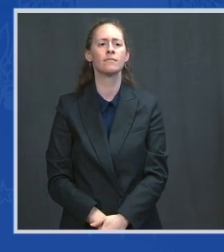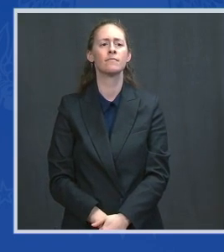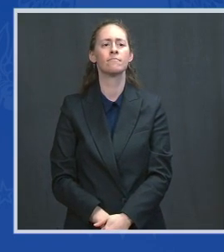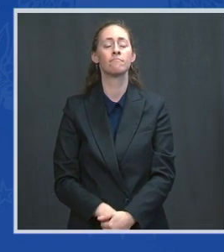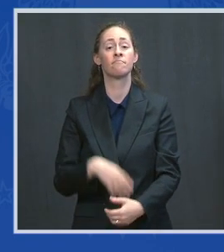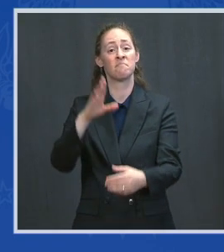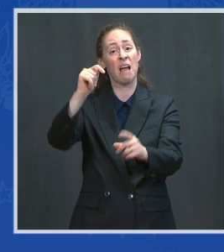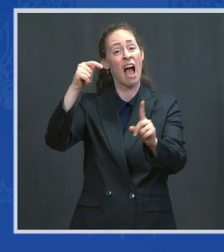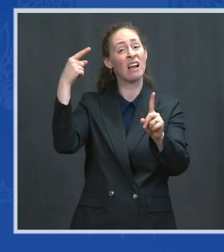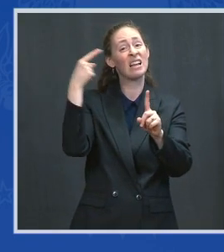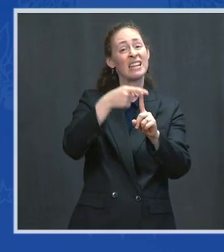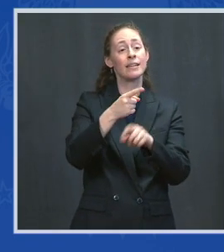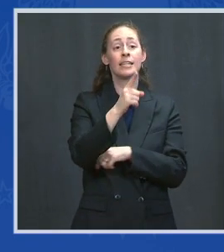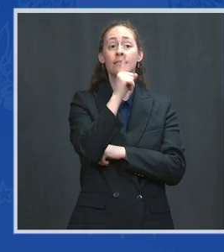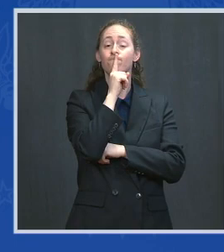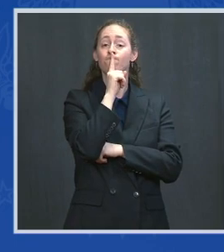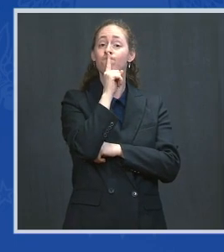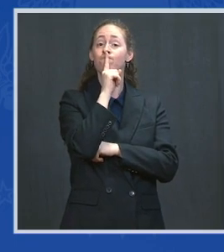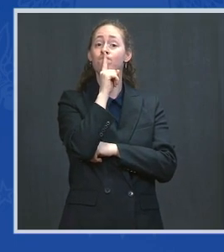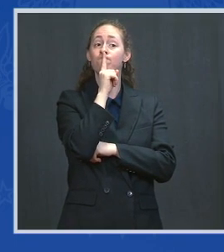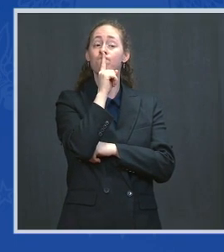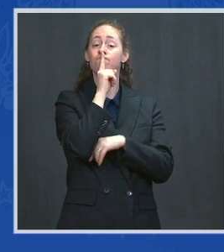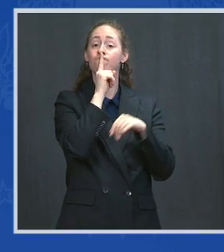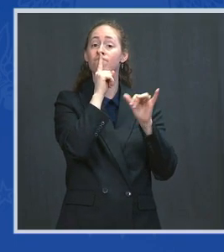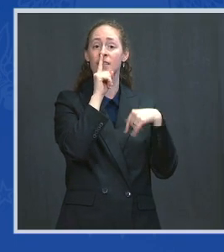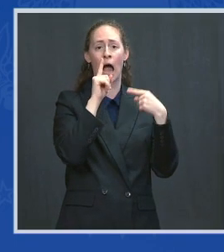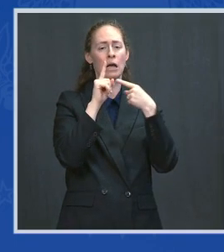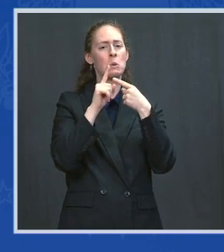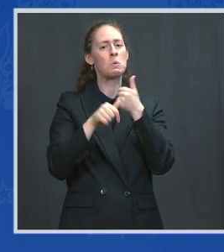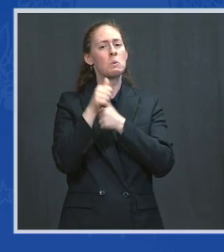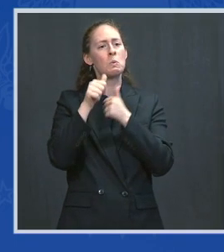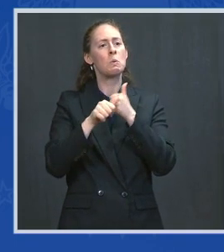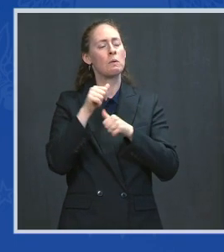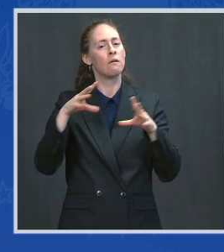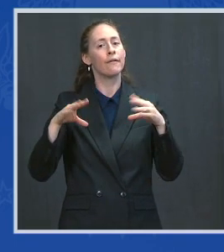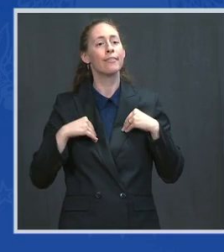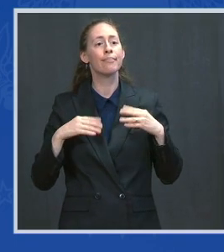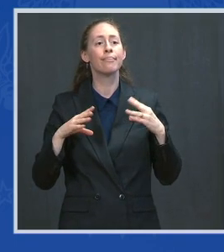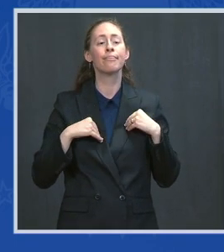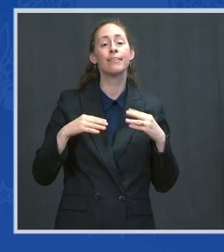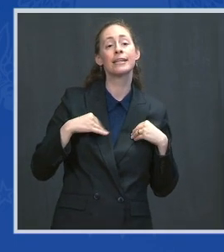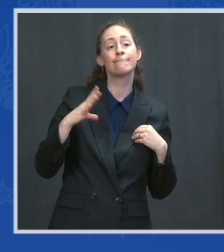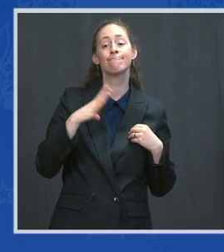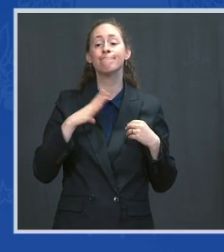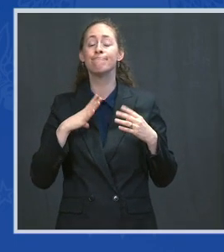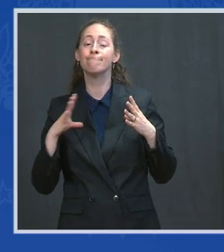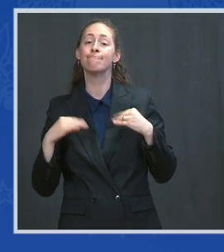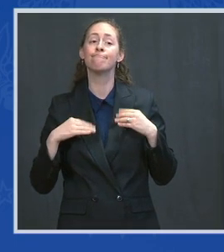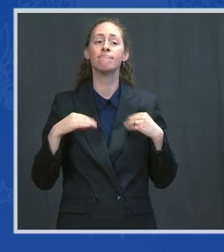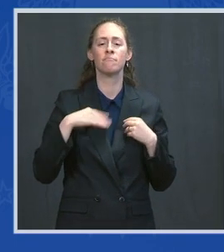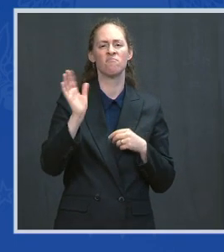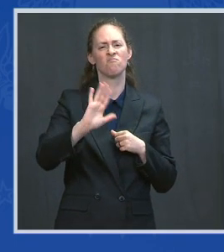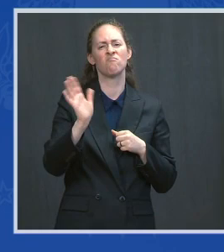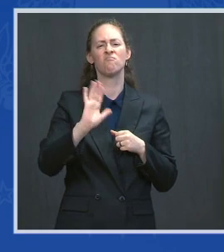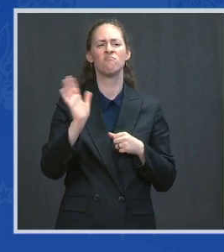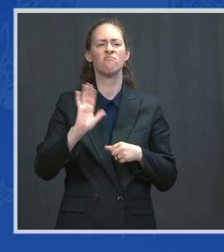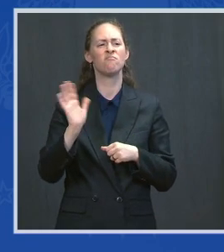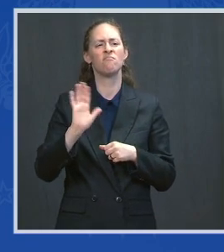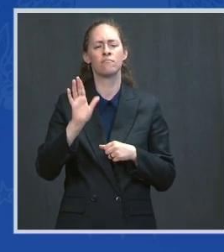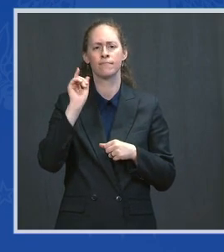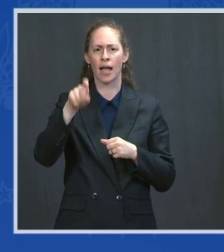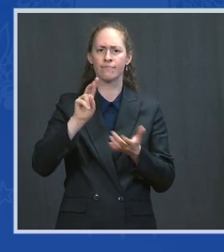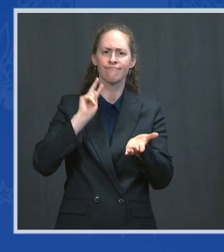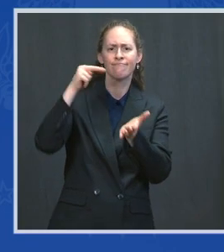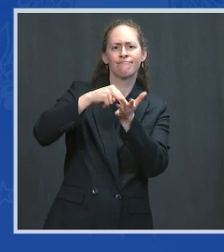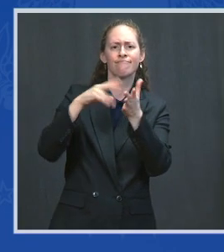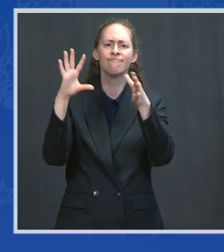Silence is complicity. And we cannot be complicit. We have to speak out. We have to act.